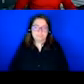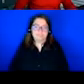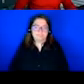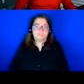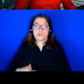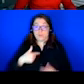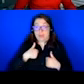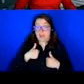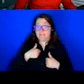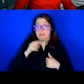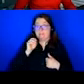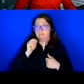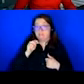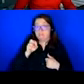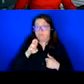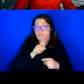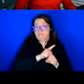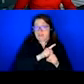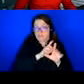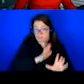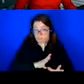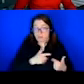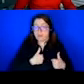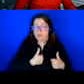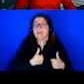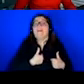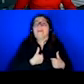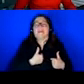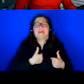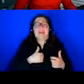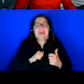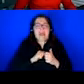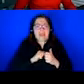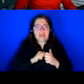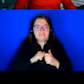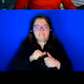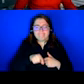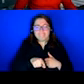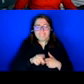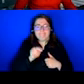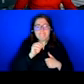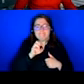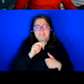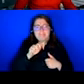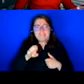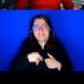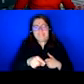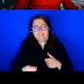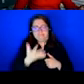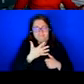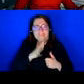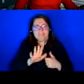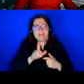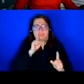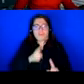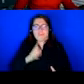how do you talk about what seems like they may be unrealistic goals with a mentee? So that was one. And